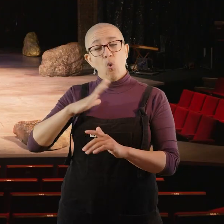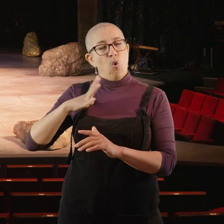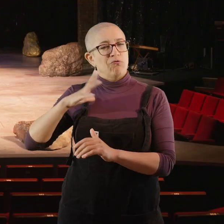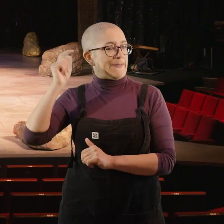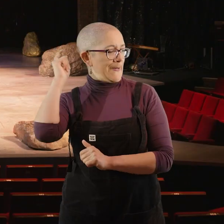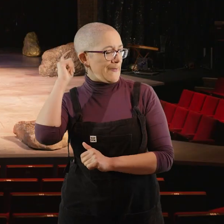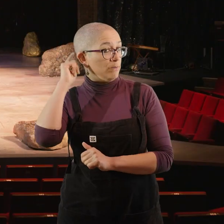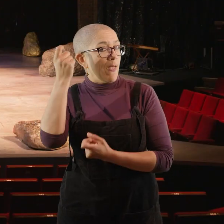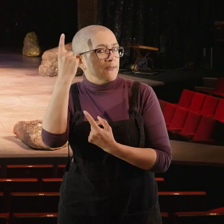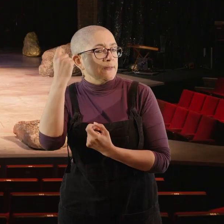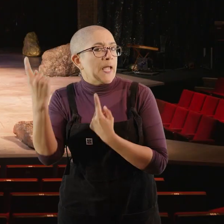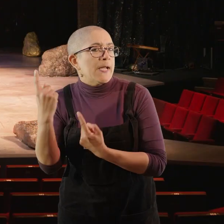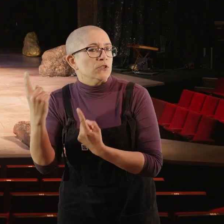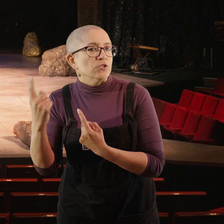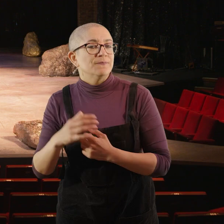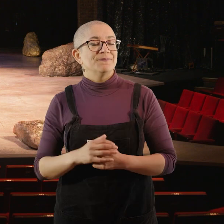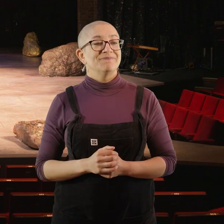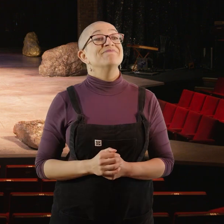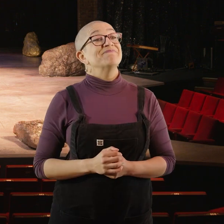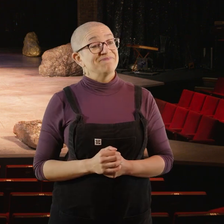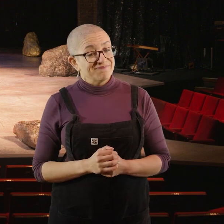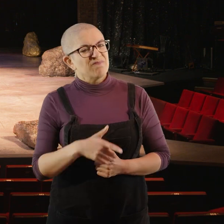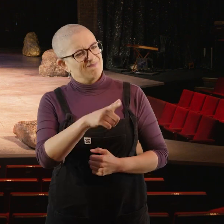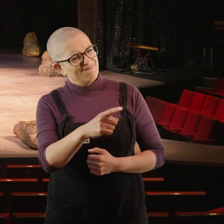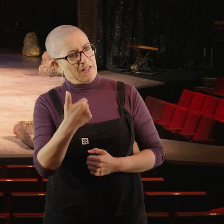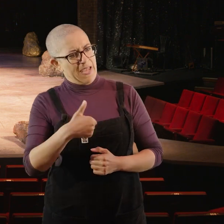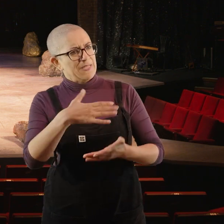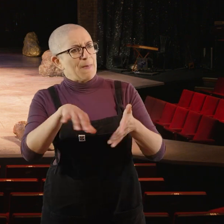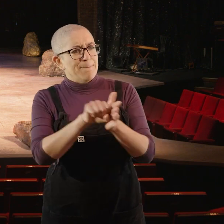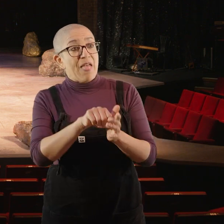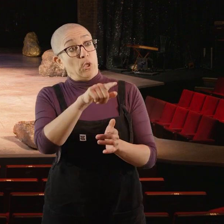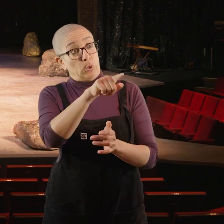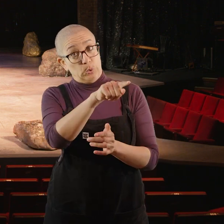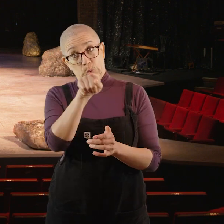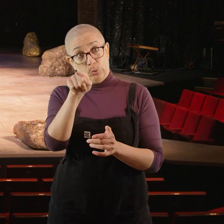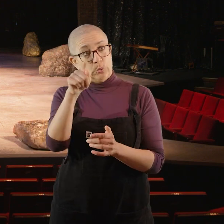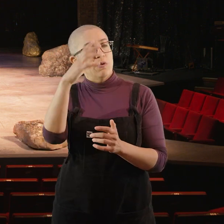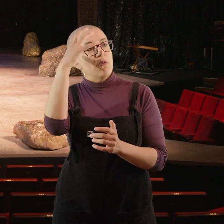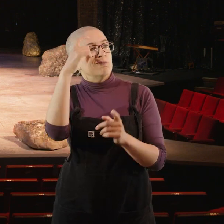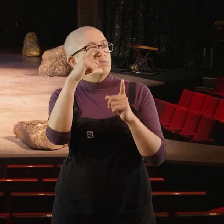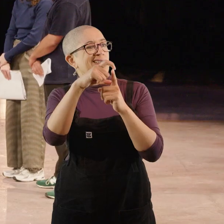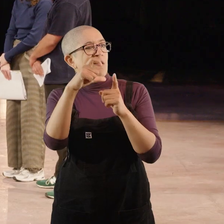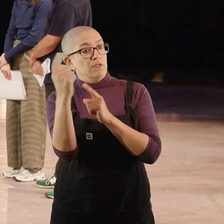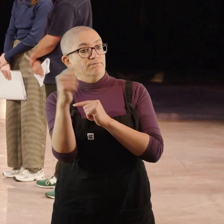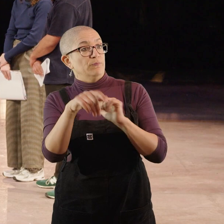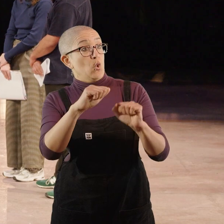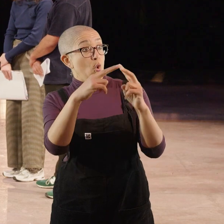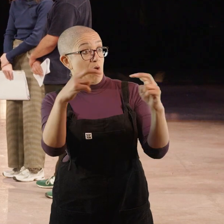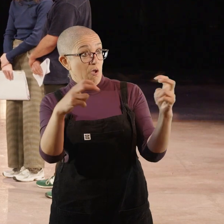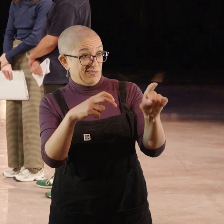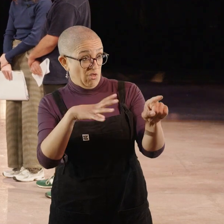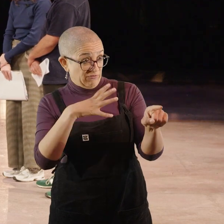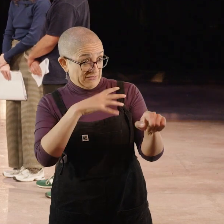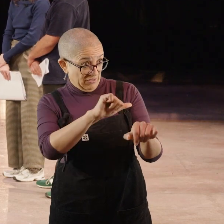Right, and Lady Macbeth, can you tell us particularly about this moment? So you're hosting, aren't you? You're hosting Duncan in your castle. Yeah, Duncan's in